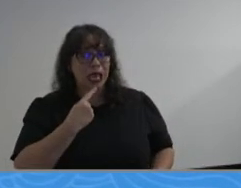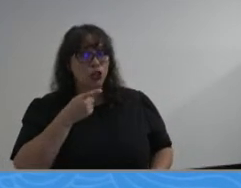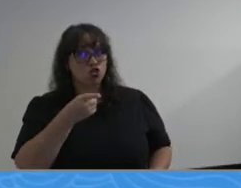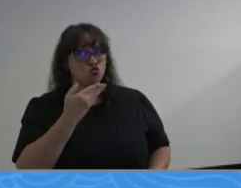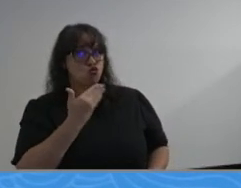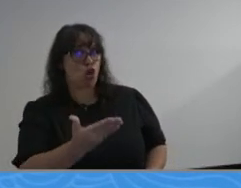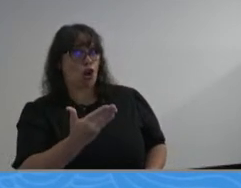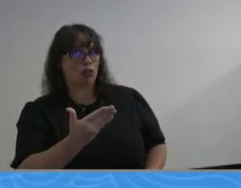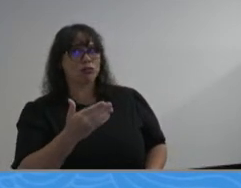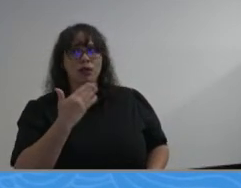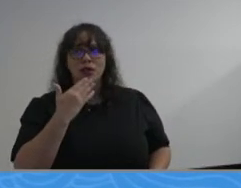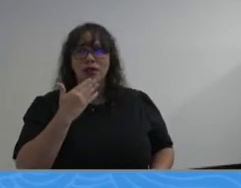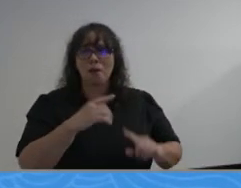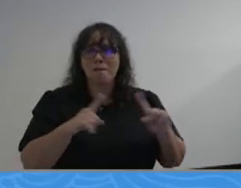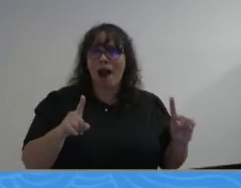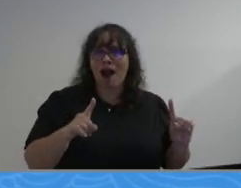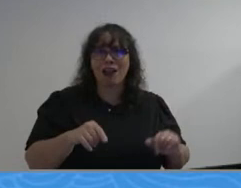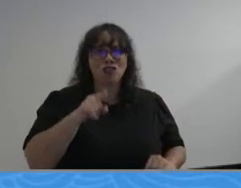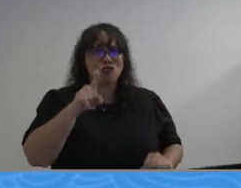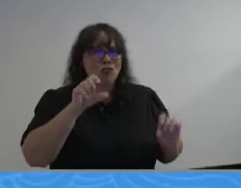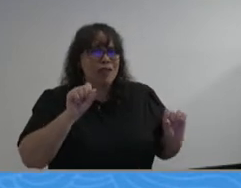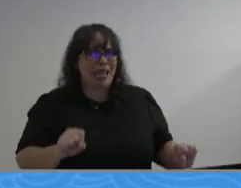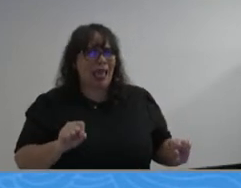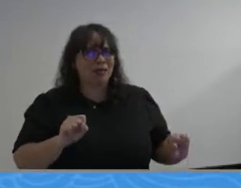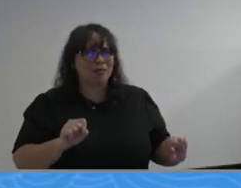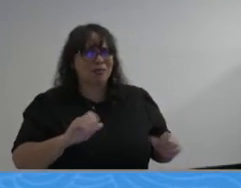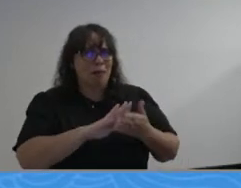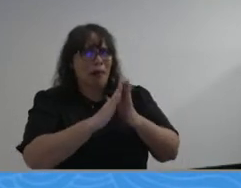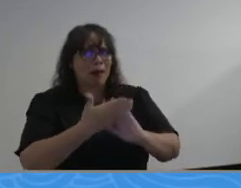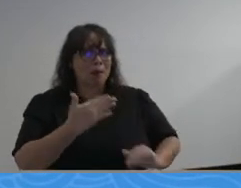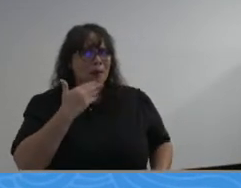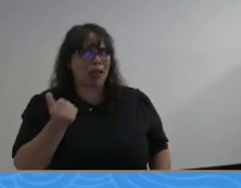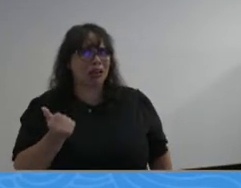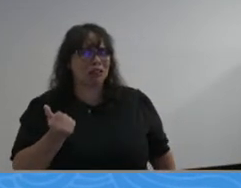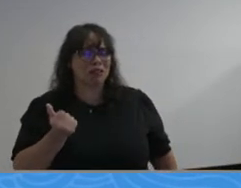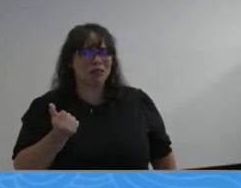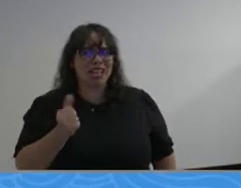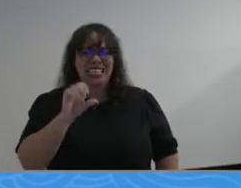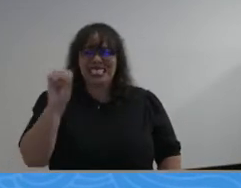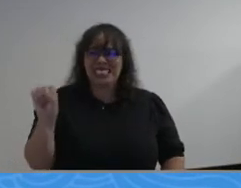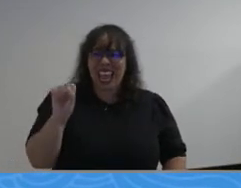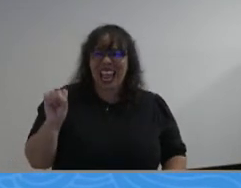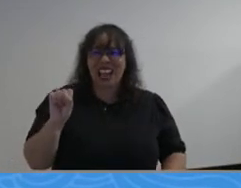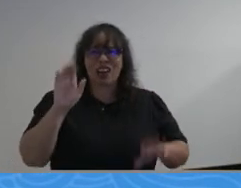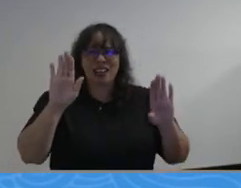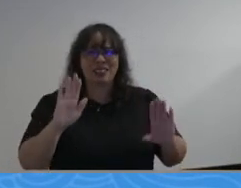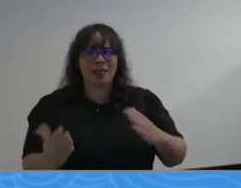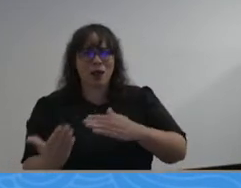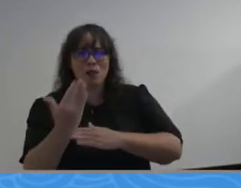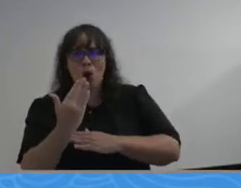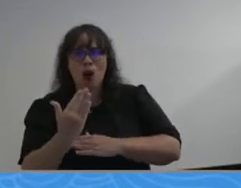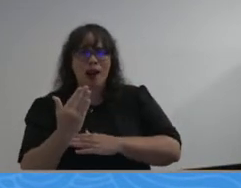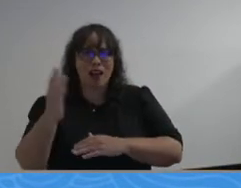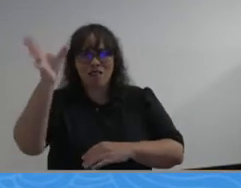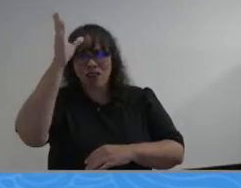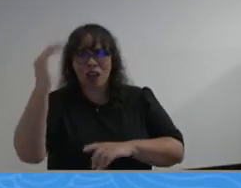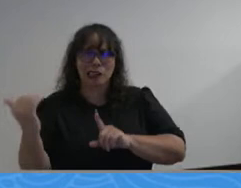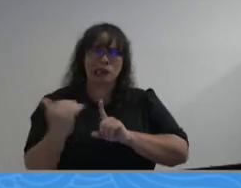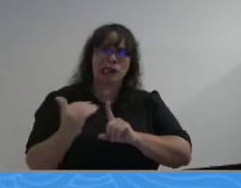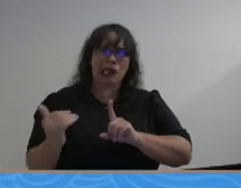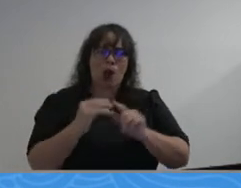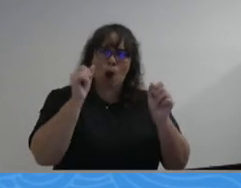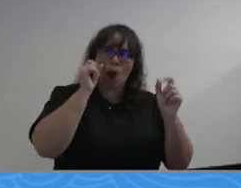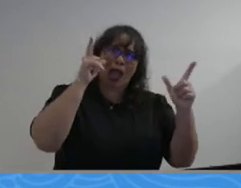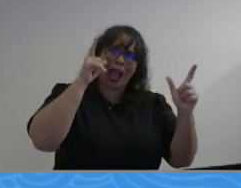recall many a mornings, he would wake me and my brother up and on Saturday, Sunday mornings, we have to wake up and we have to go out